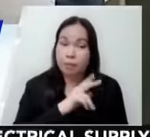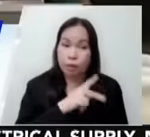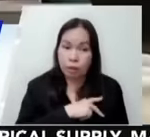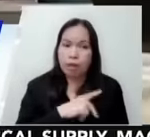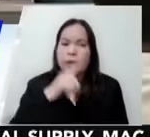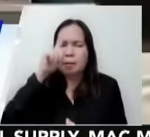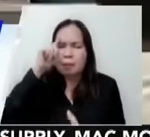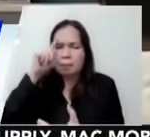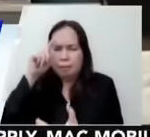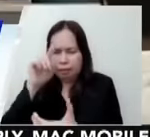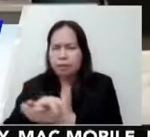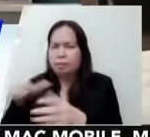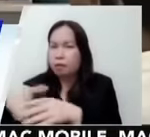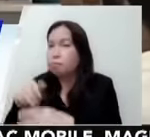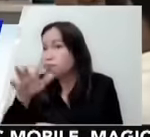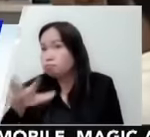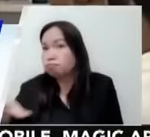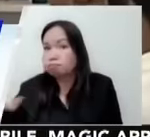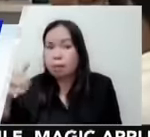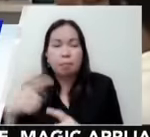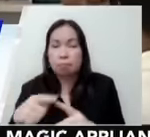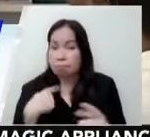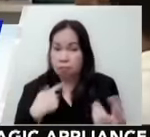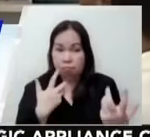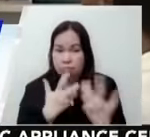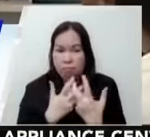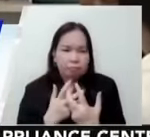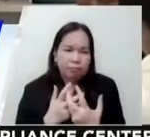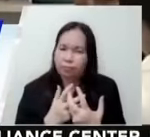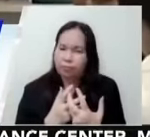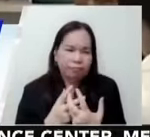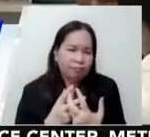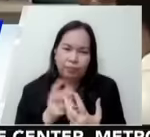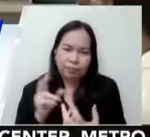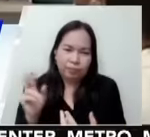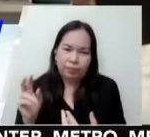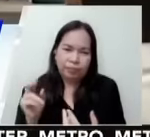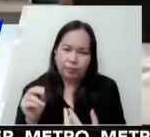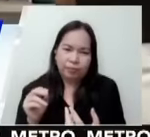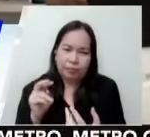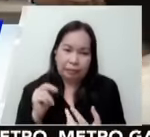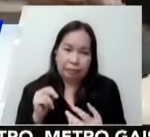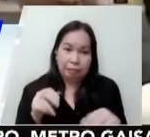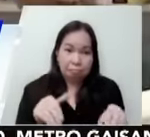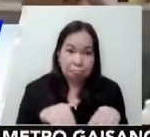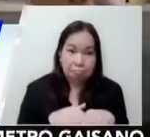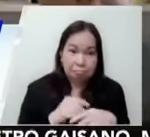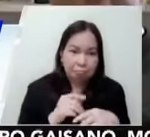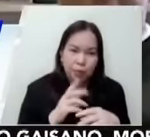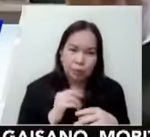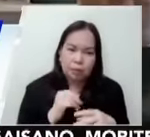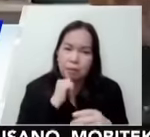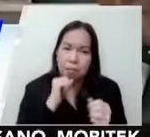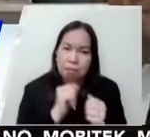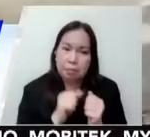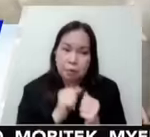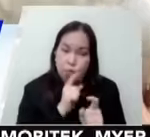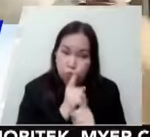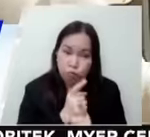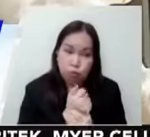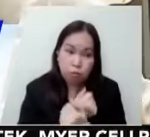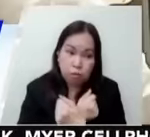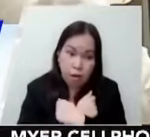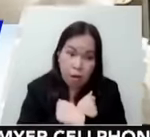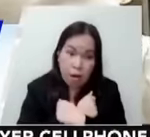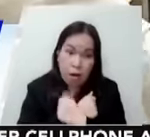me, I feel like that doesn't, hindi yun yung basihan of what love means to be married. No, you